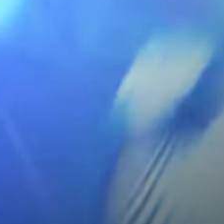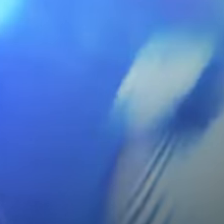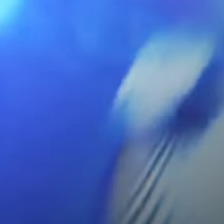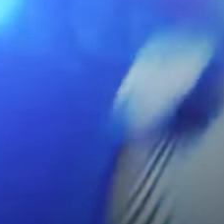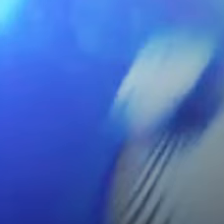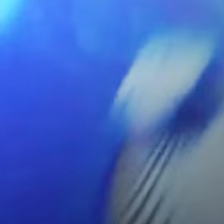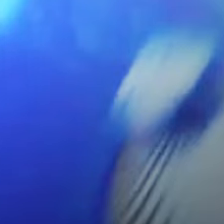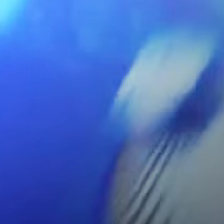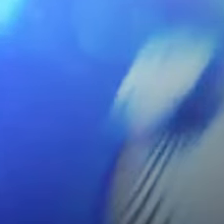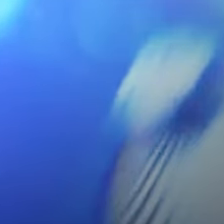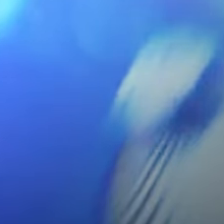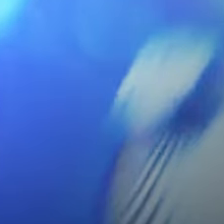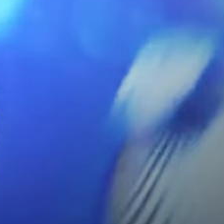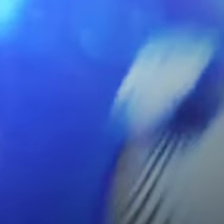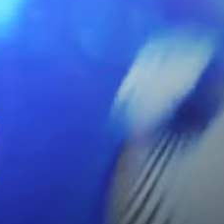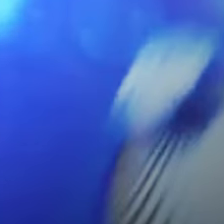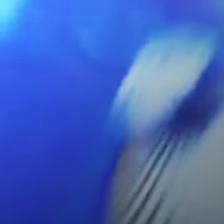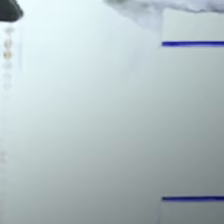Luke chapter